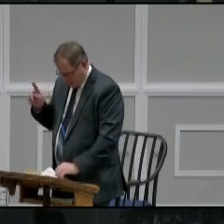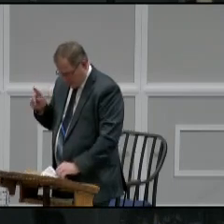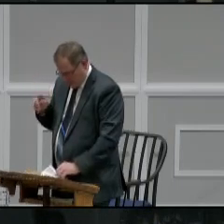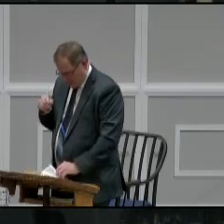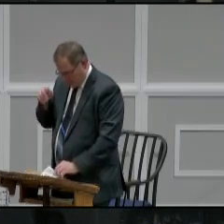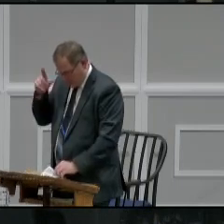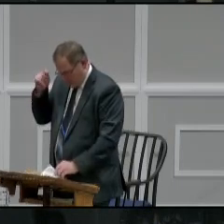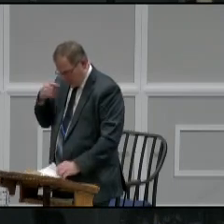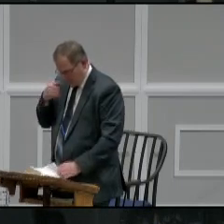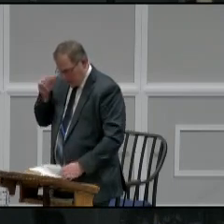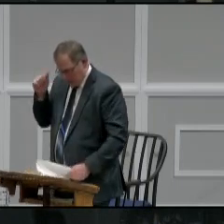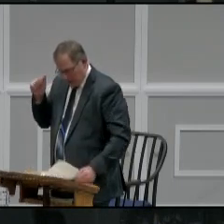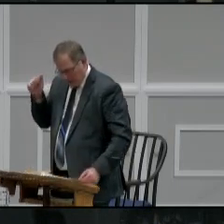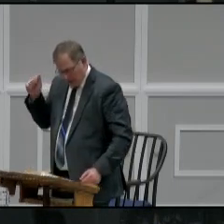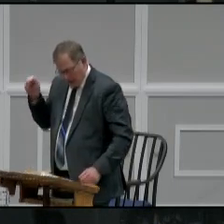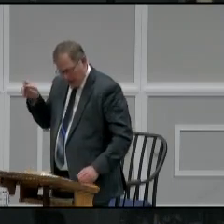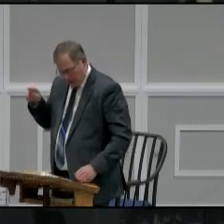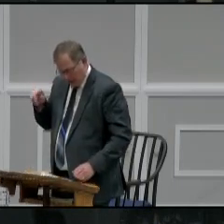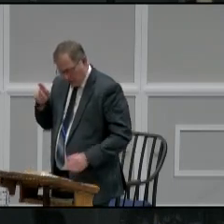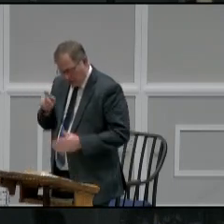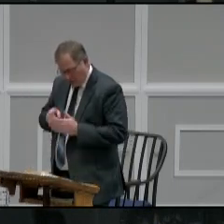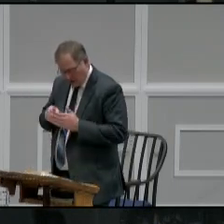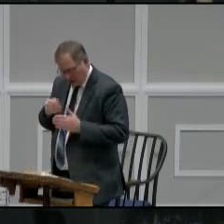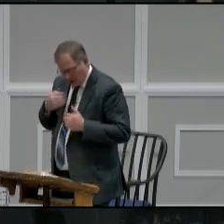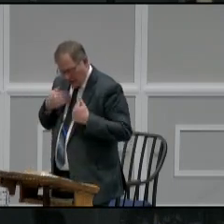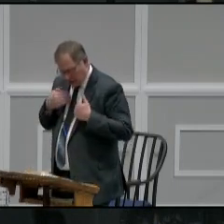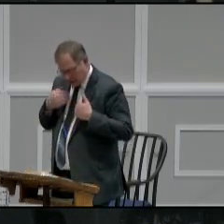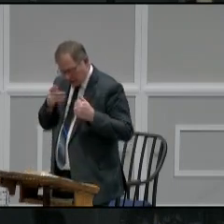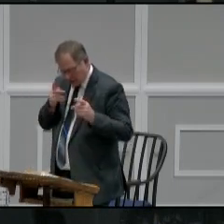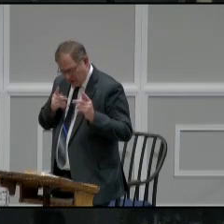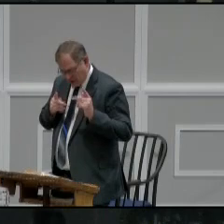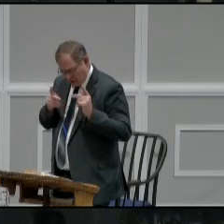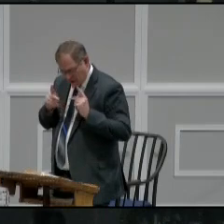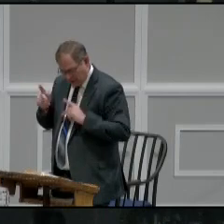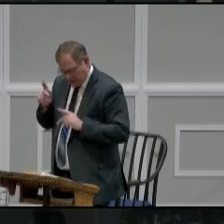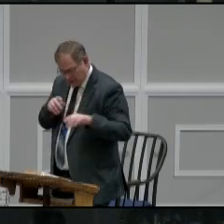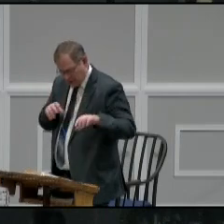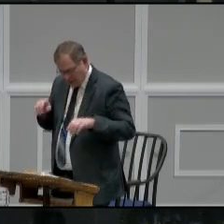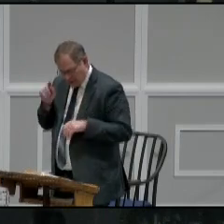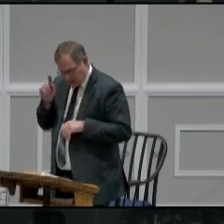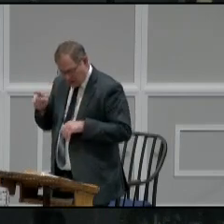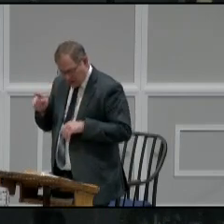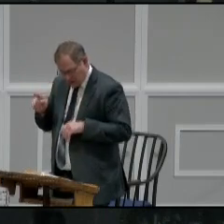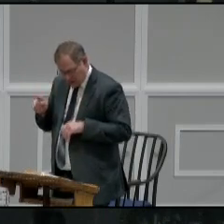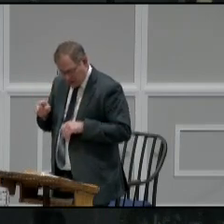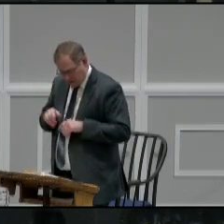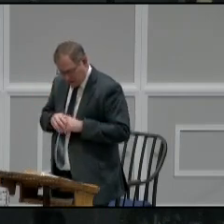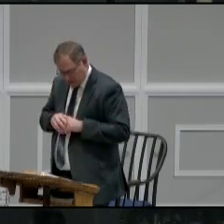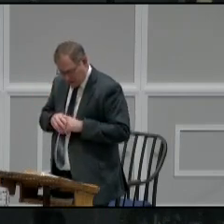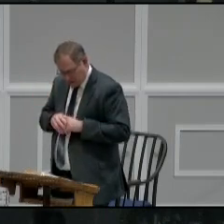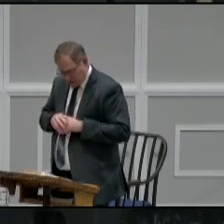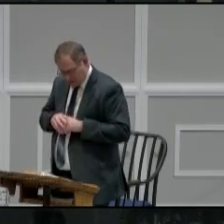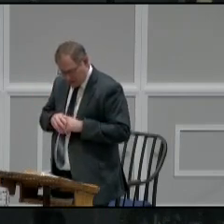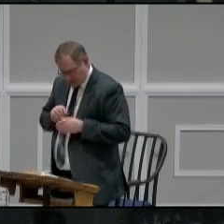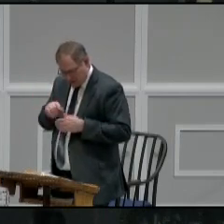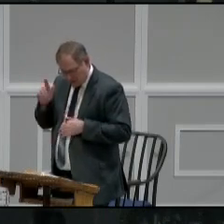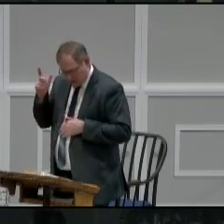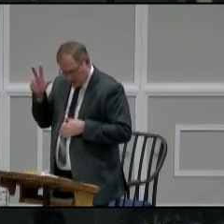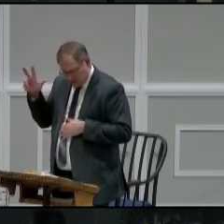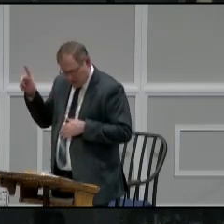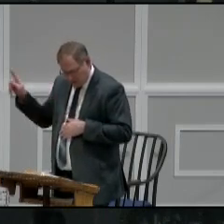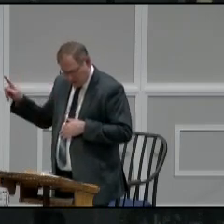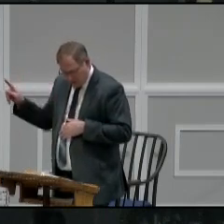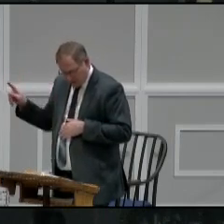people unto thee, that thou hast brought so great a sin upon them? Moses here rebukes